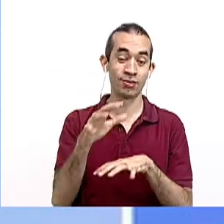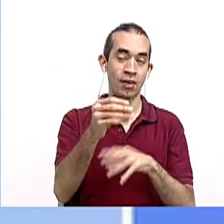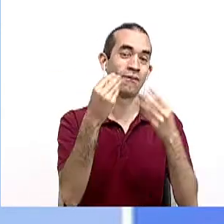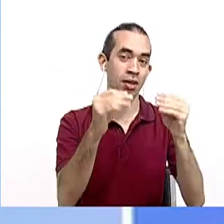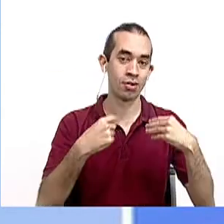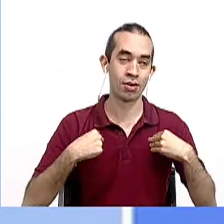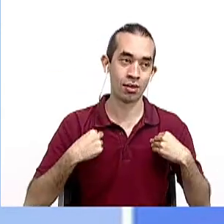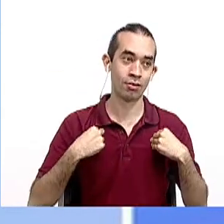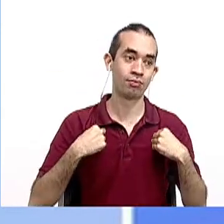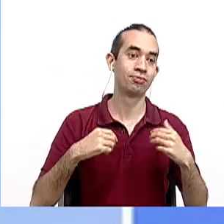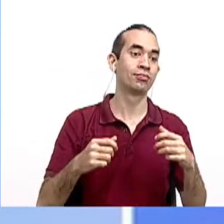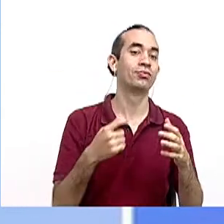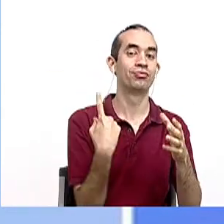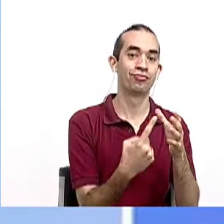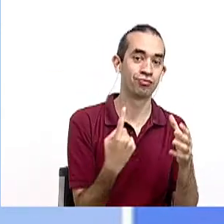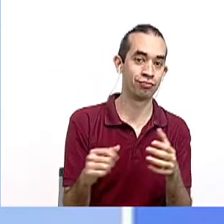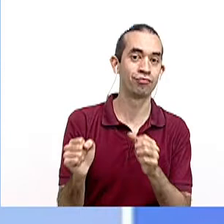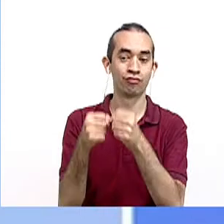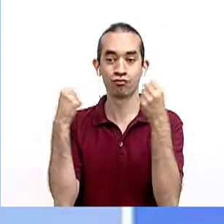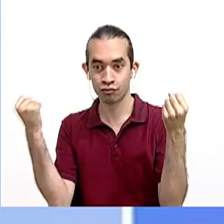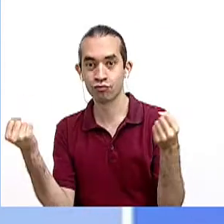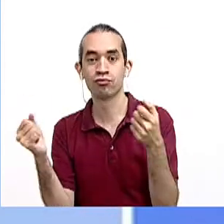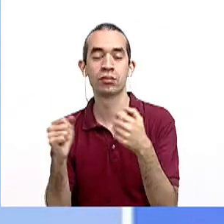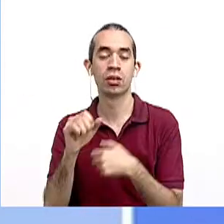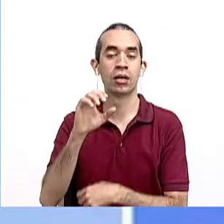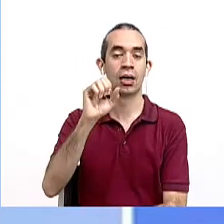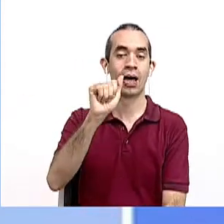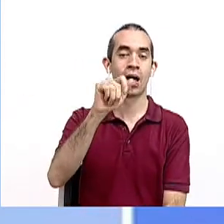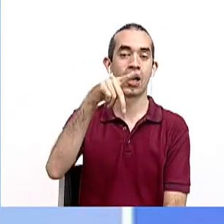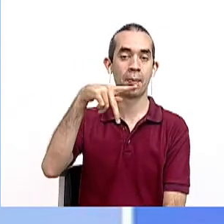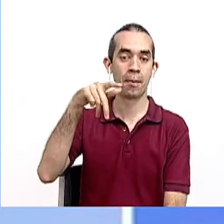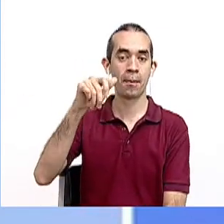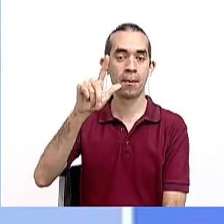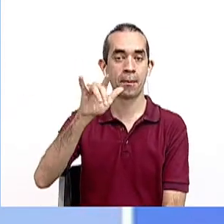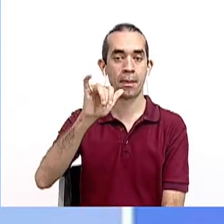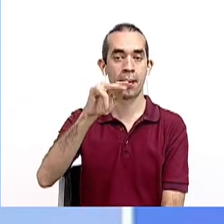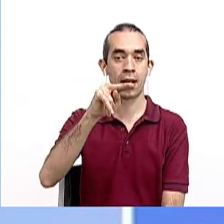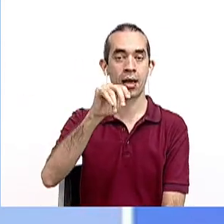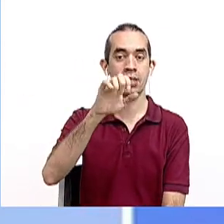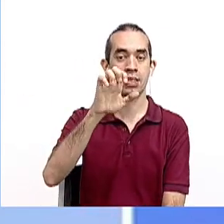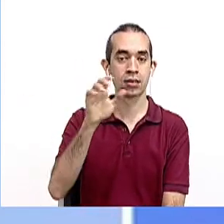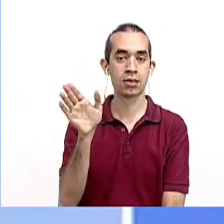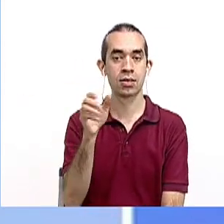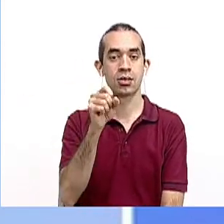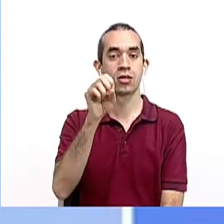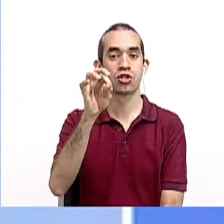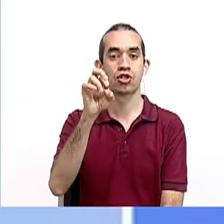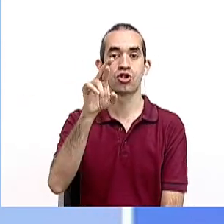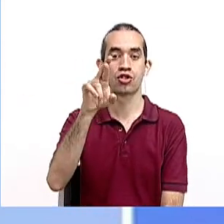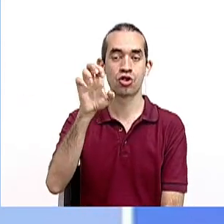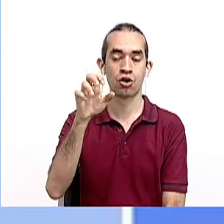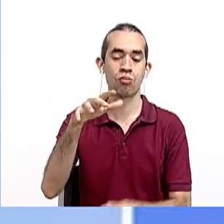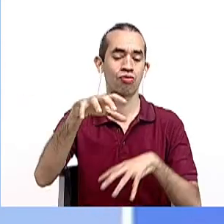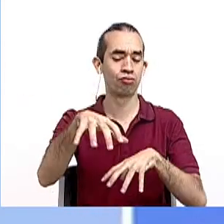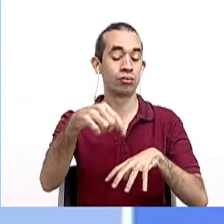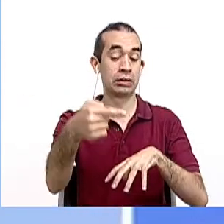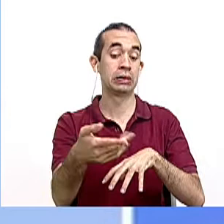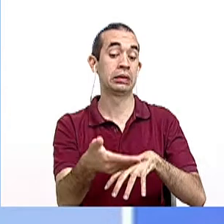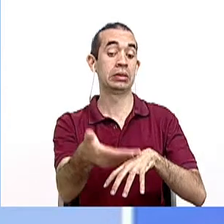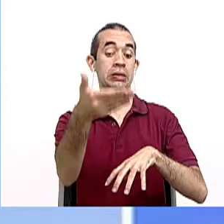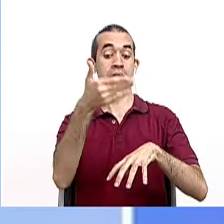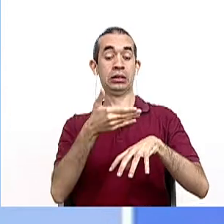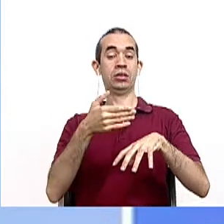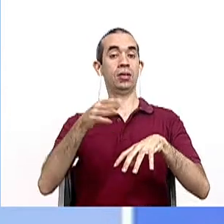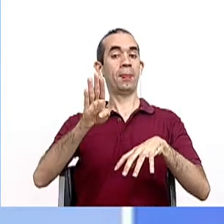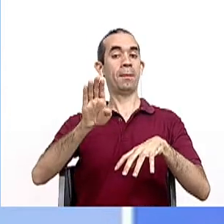appliance store. So we can say that there is a convenience store behind the